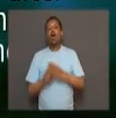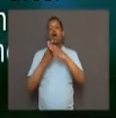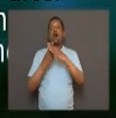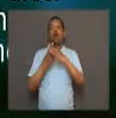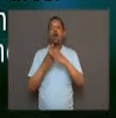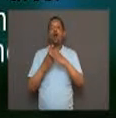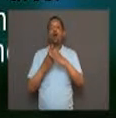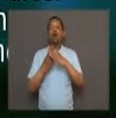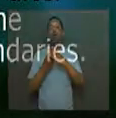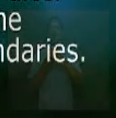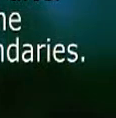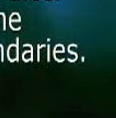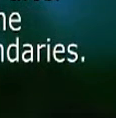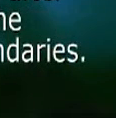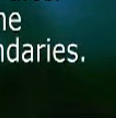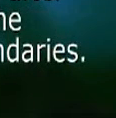Begin.